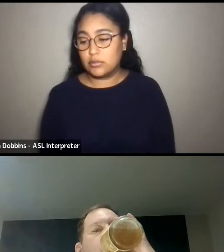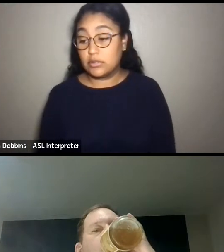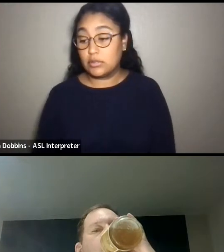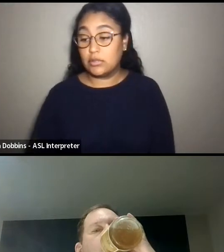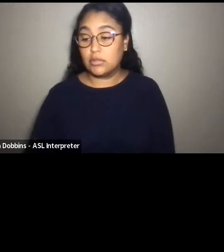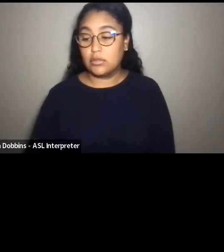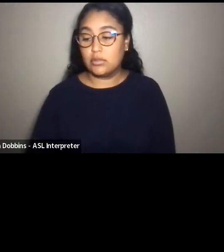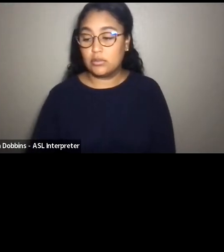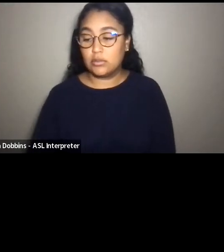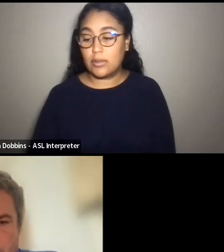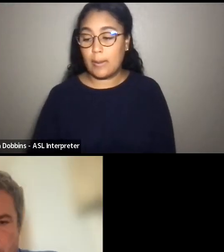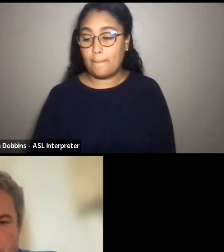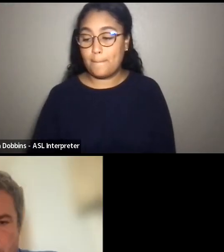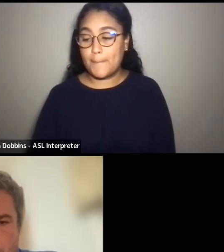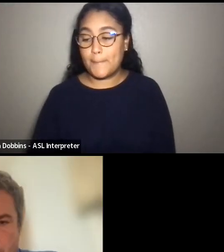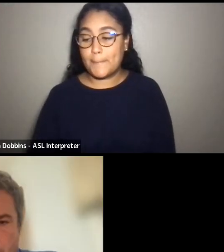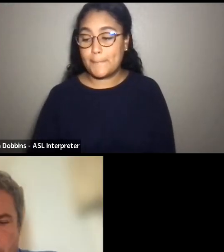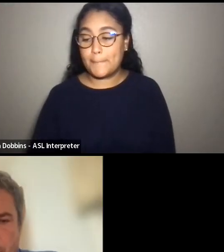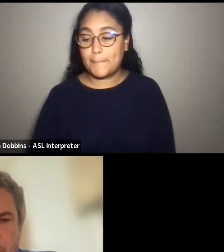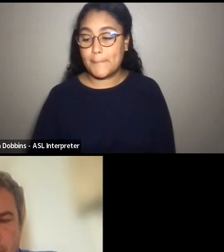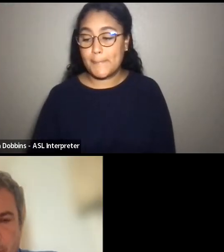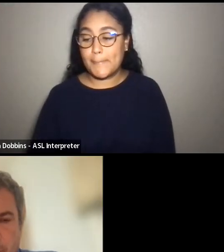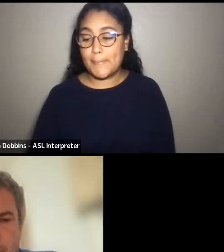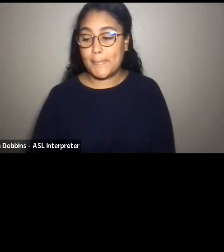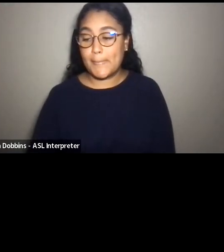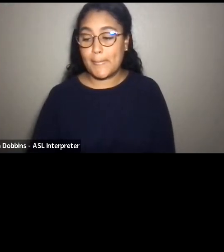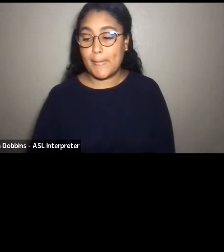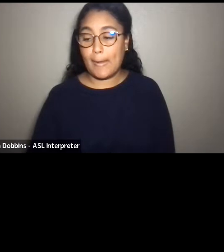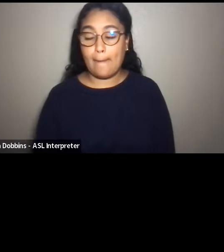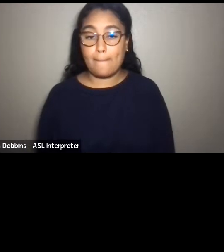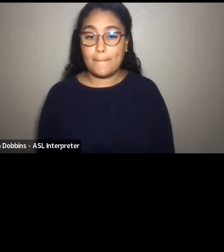You may unmute and begin, Mr. Weinberg.